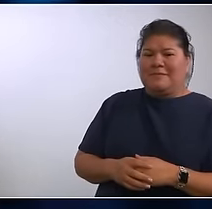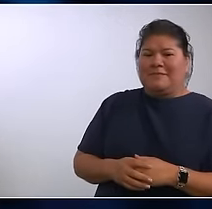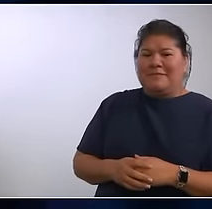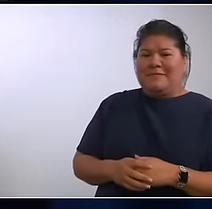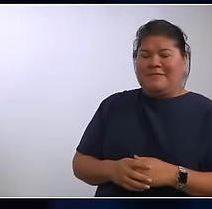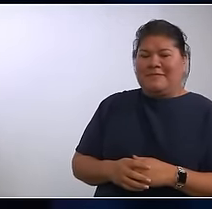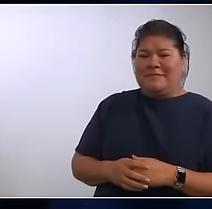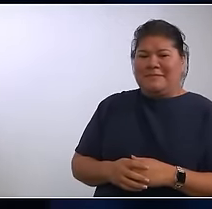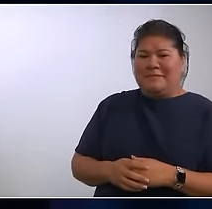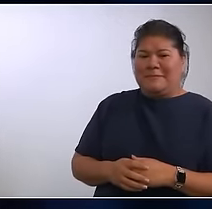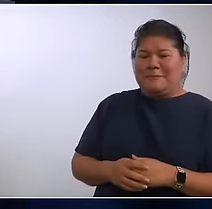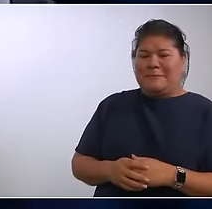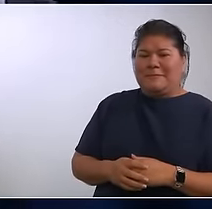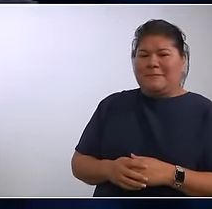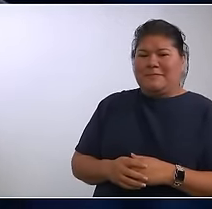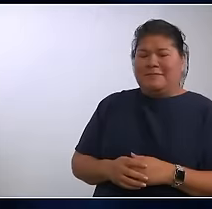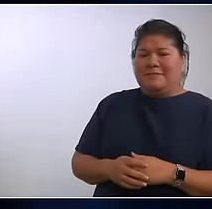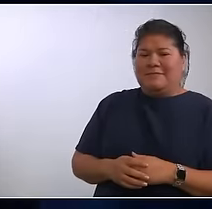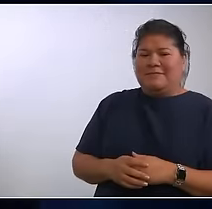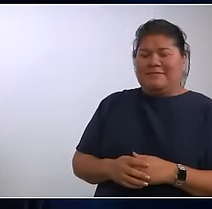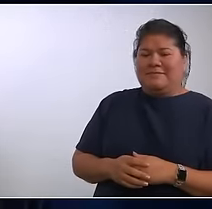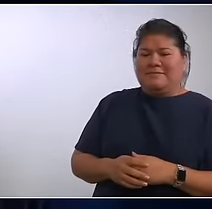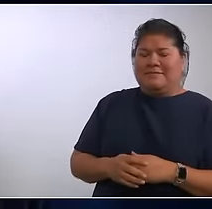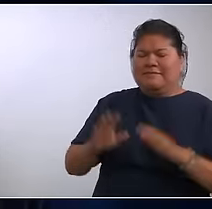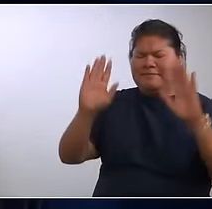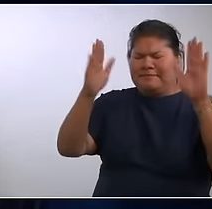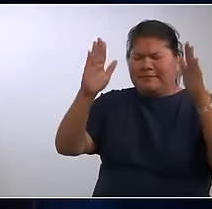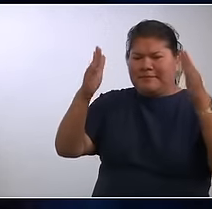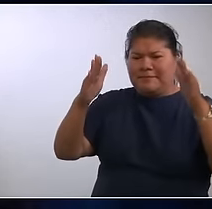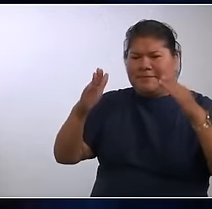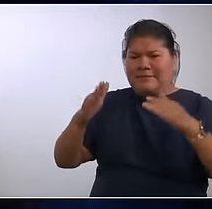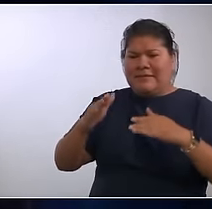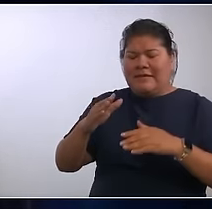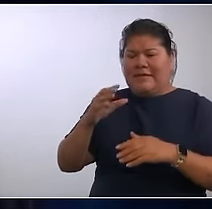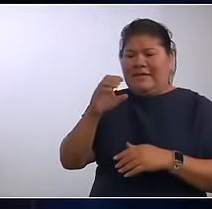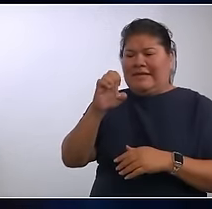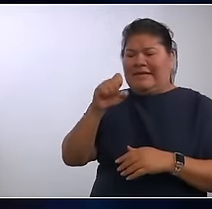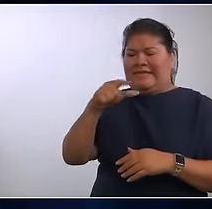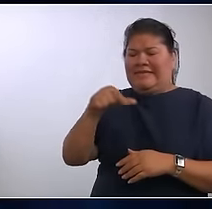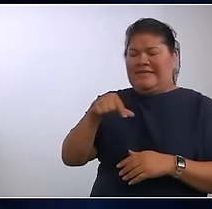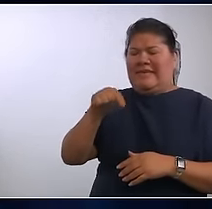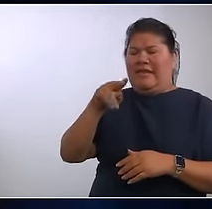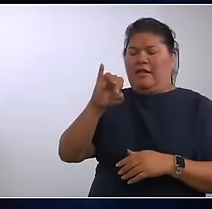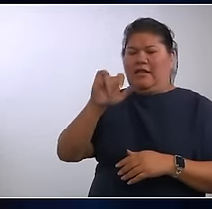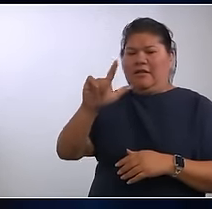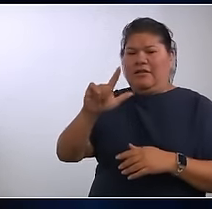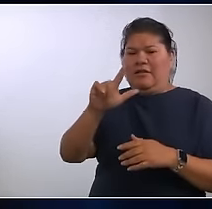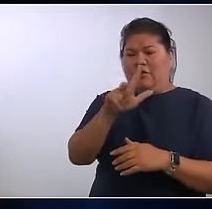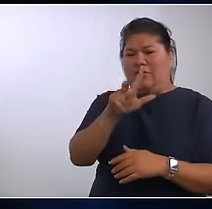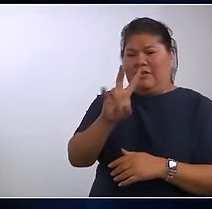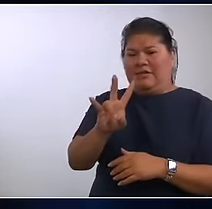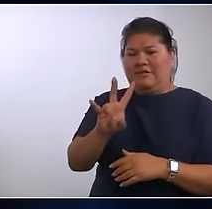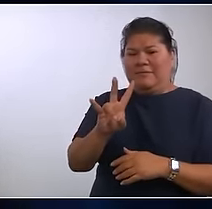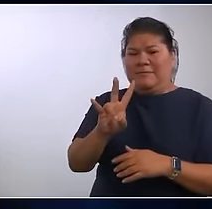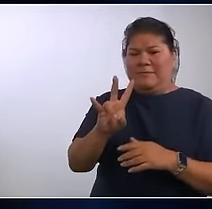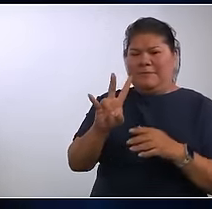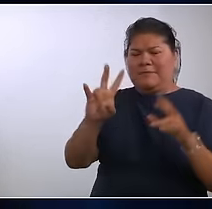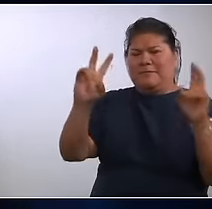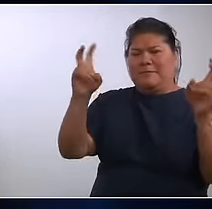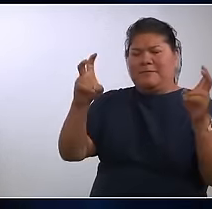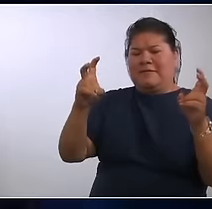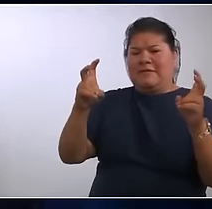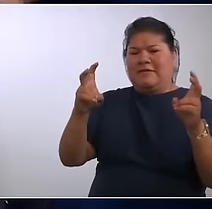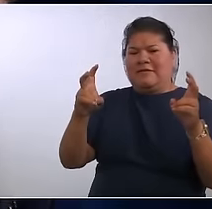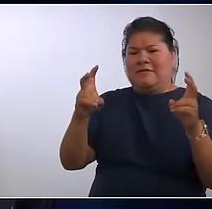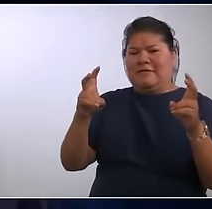That's right. Miren, miren, escúchenme. Look, listen. En Ezequiel 37, in Ezekiel 37, el contexto es uno